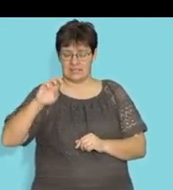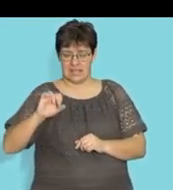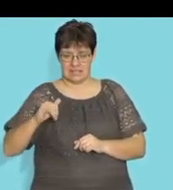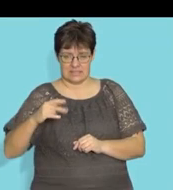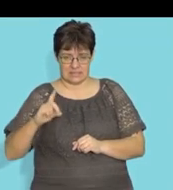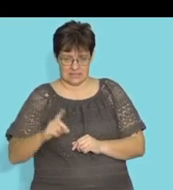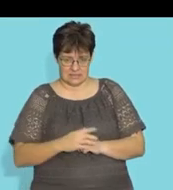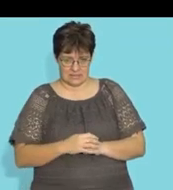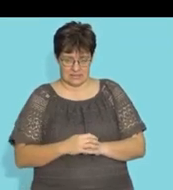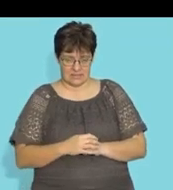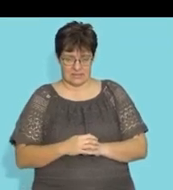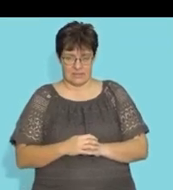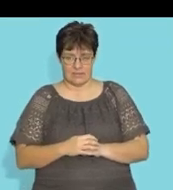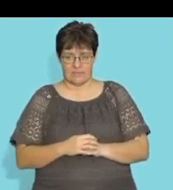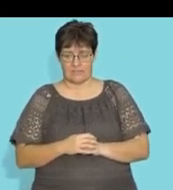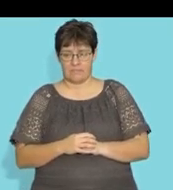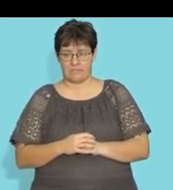acid.